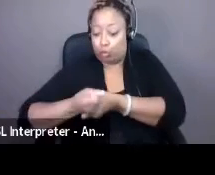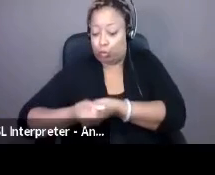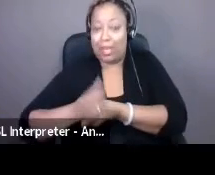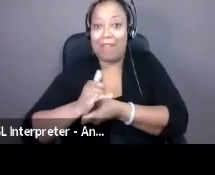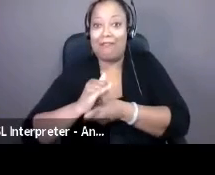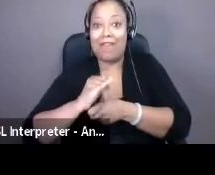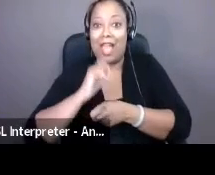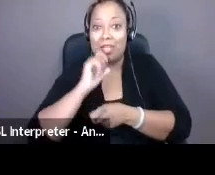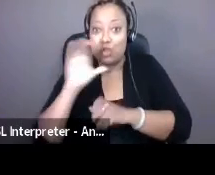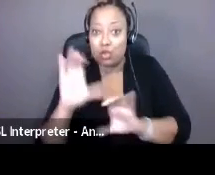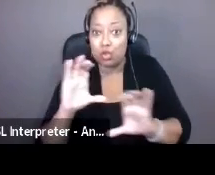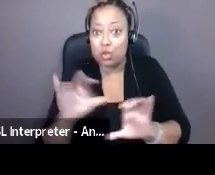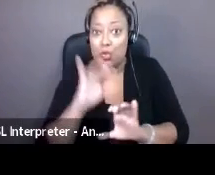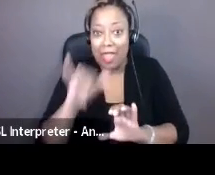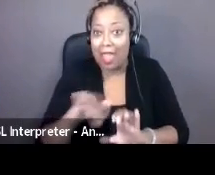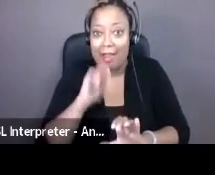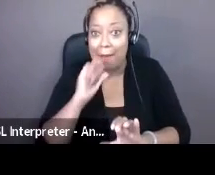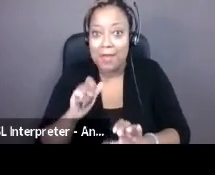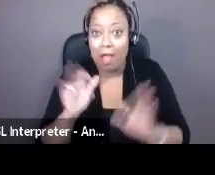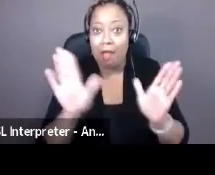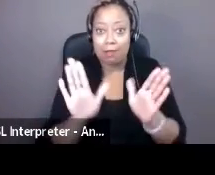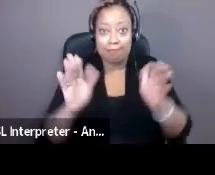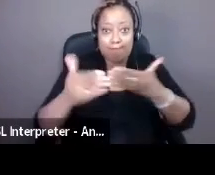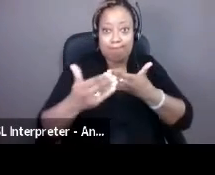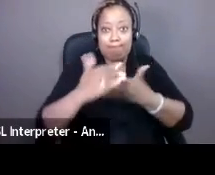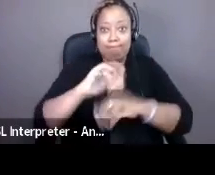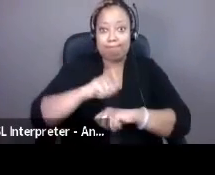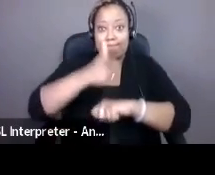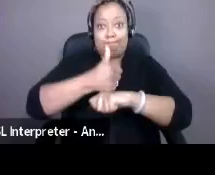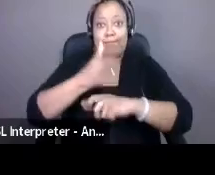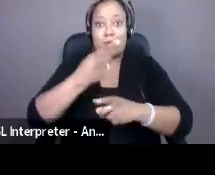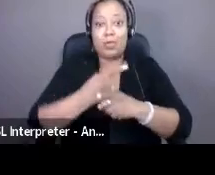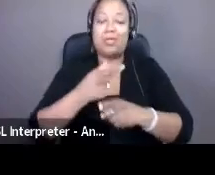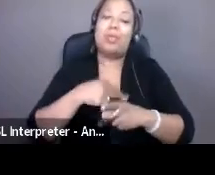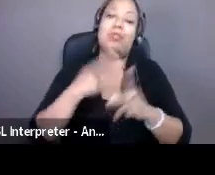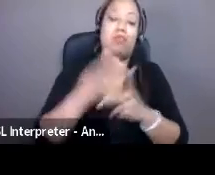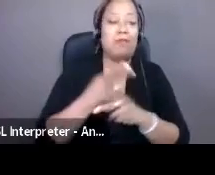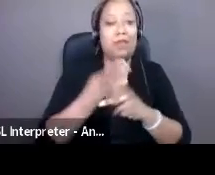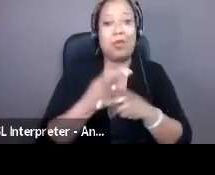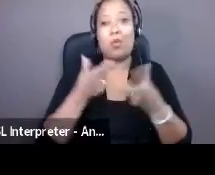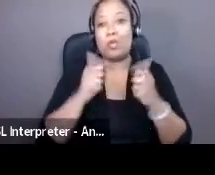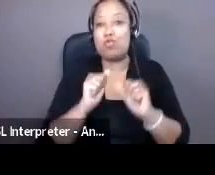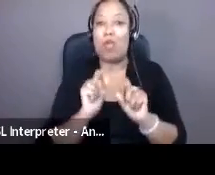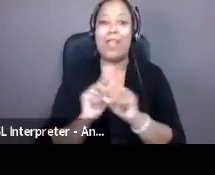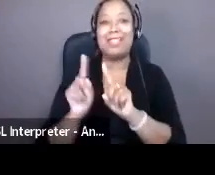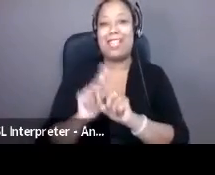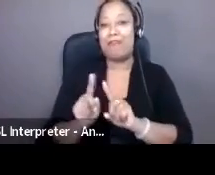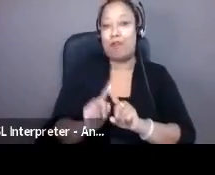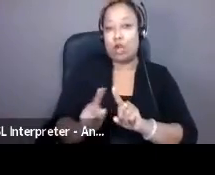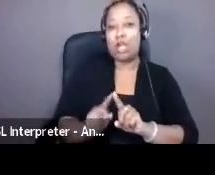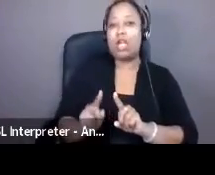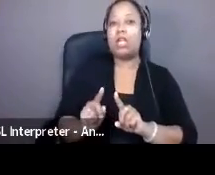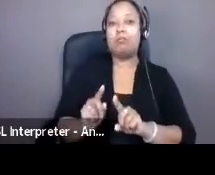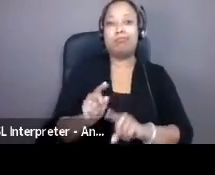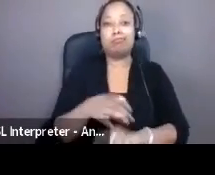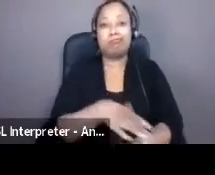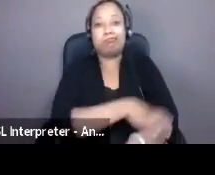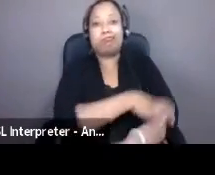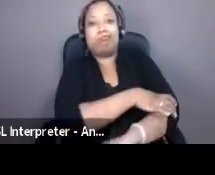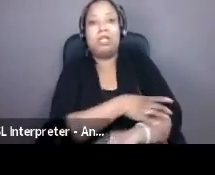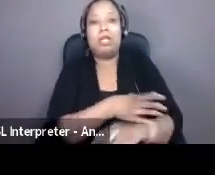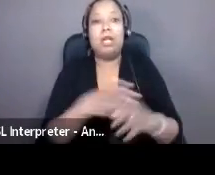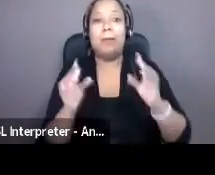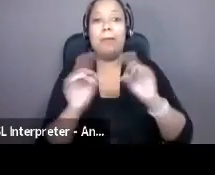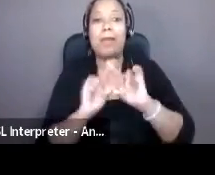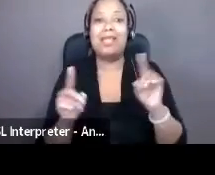square. Yeah. So we had to kind of figure out, we tried a couple of different prosthetic devices, and it was all more of